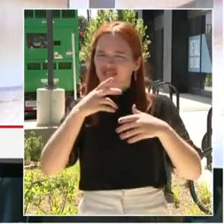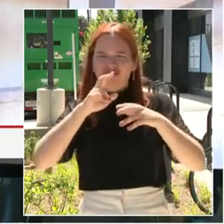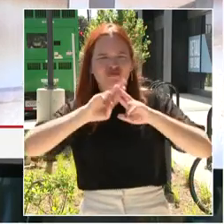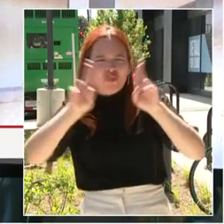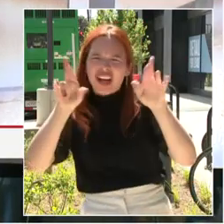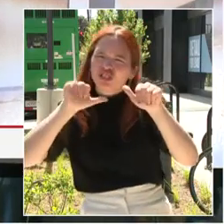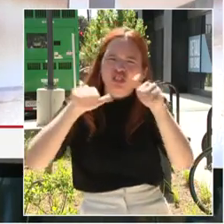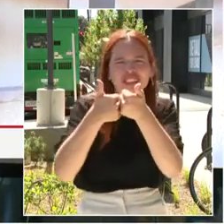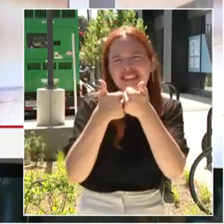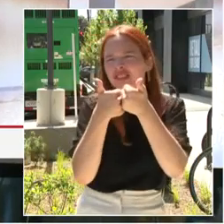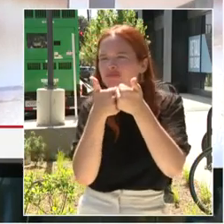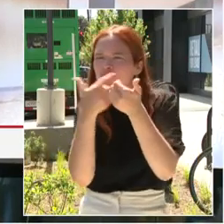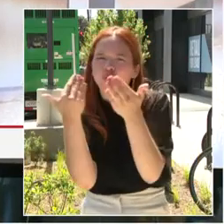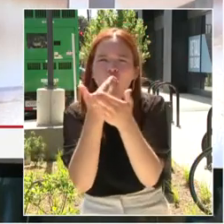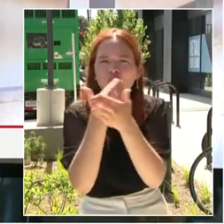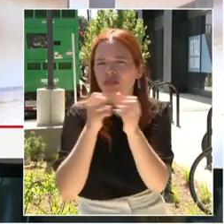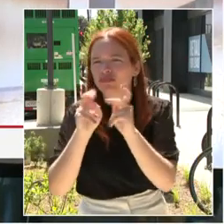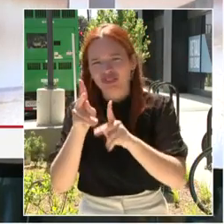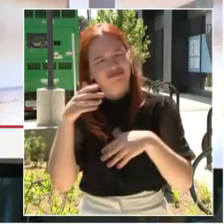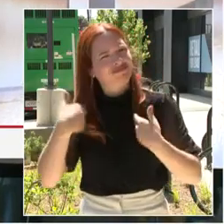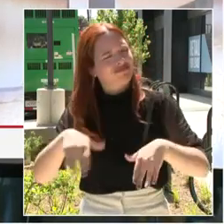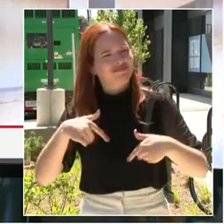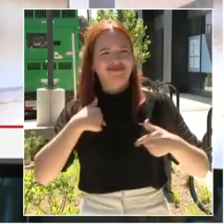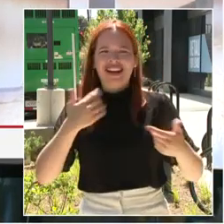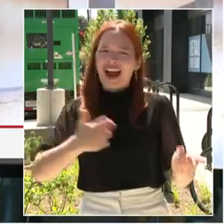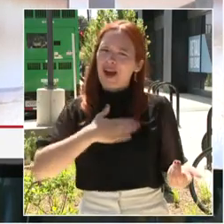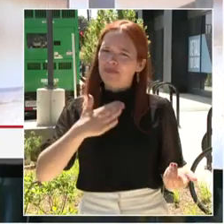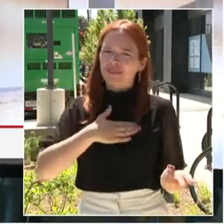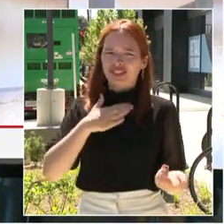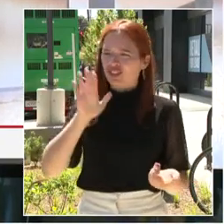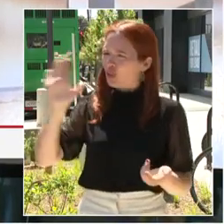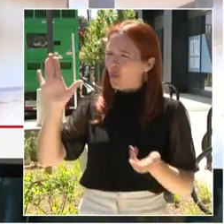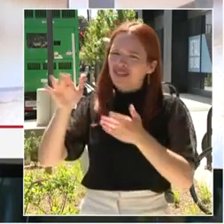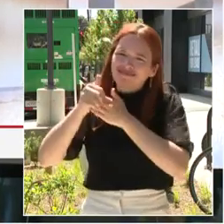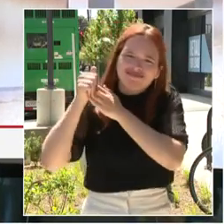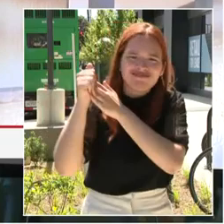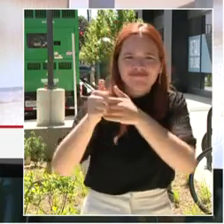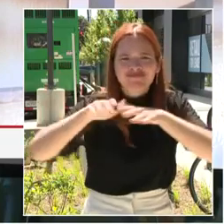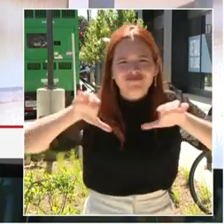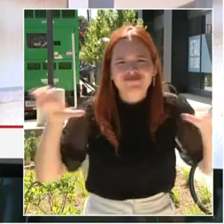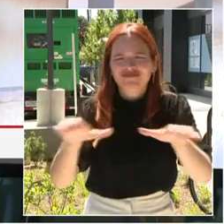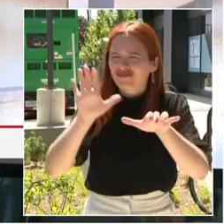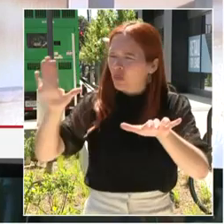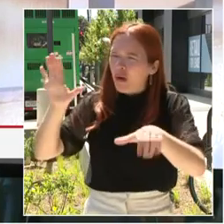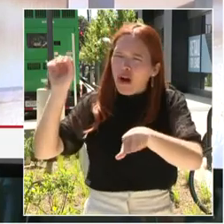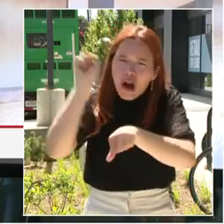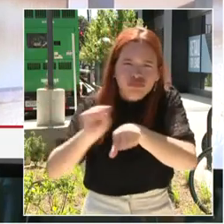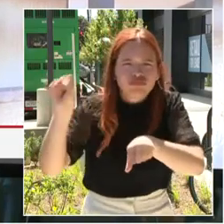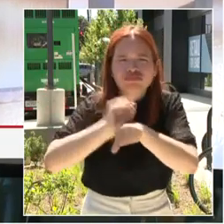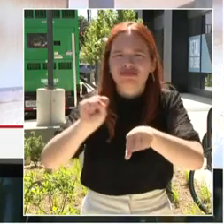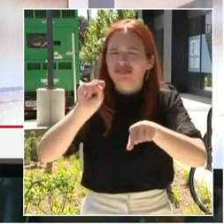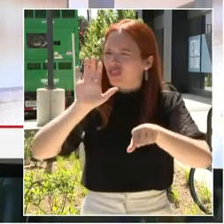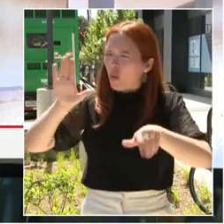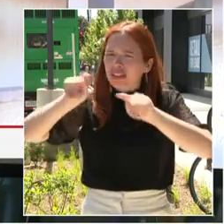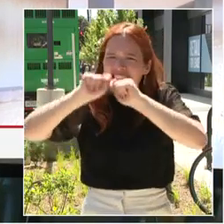so proud that he will be leading the hardest working team in DC government, the MOKRS.